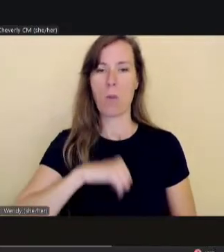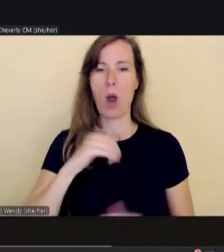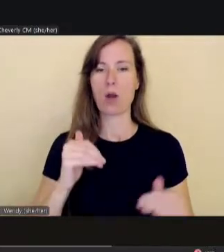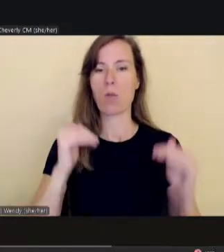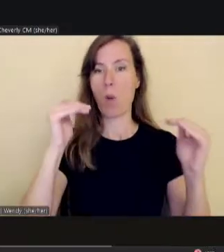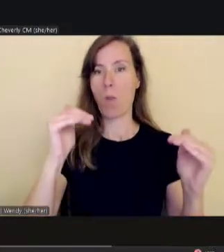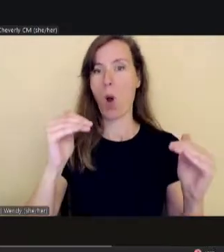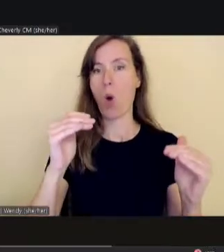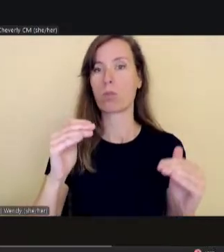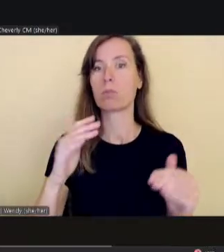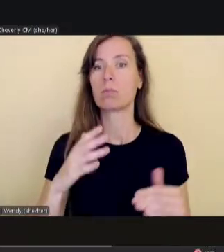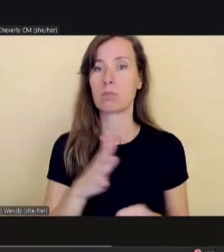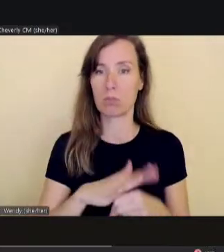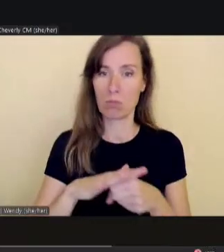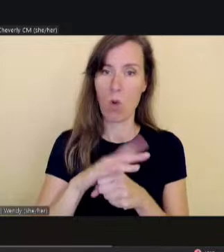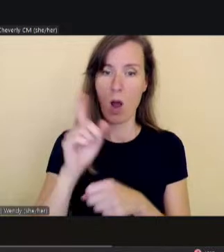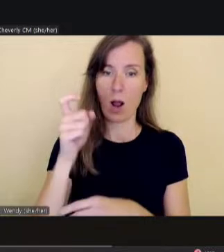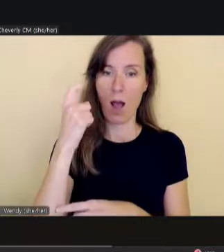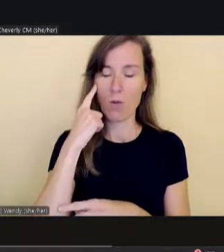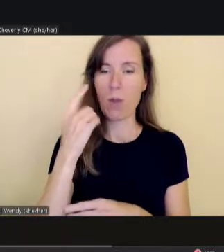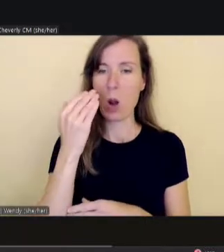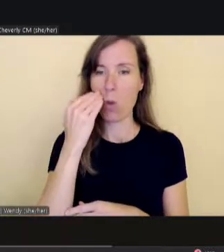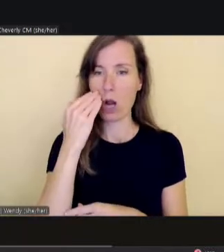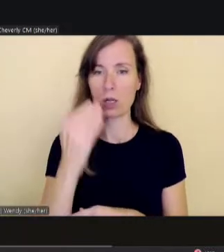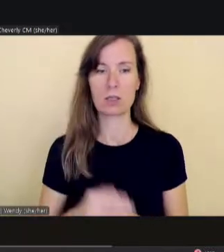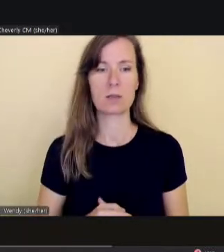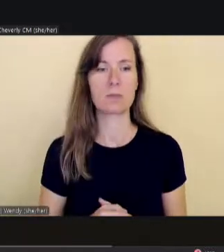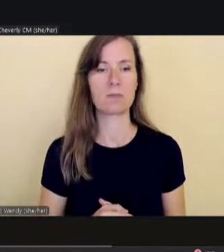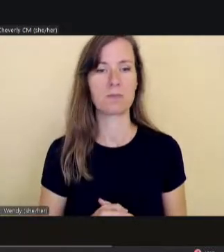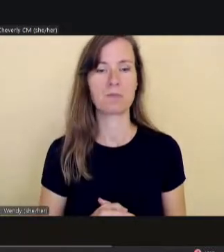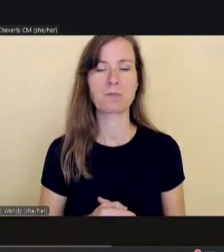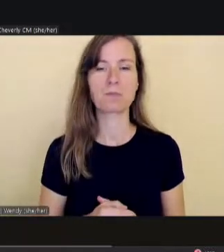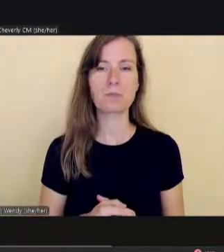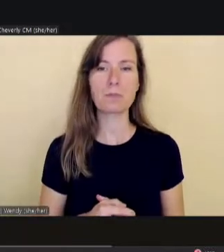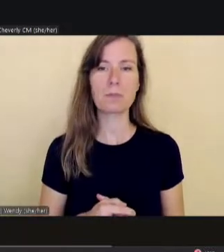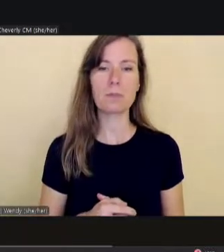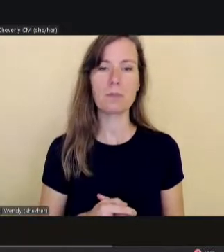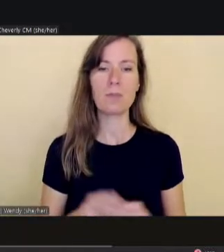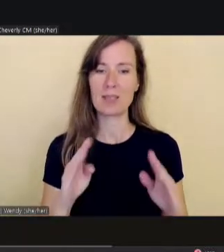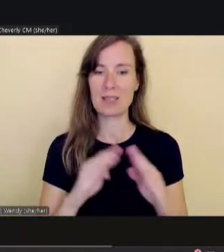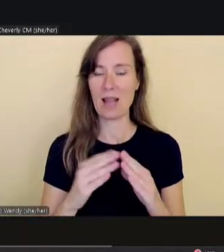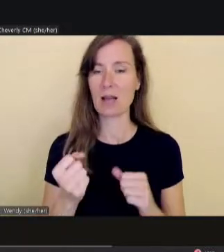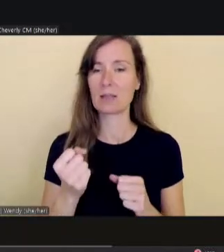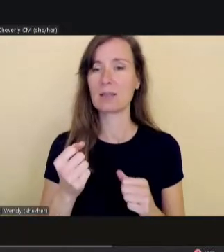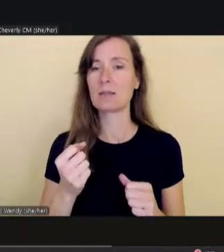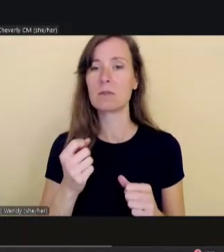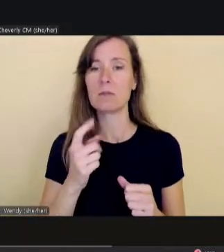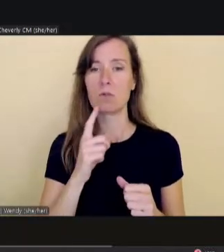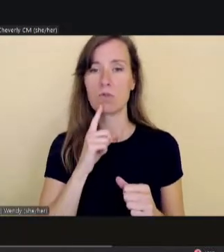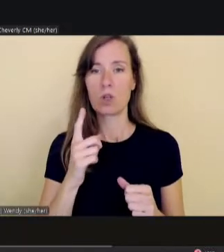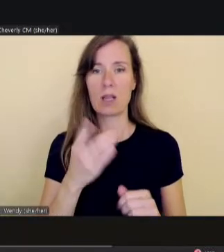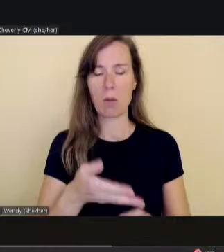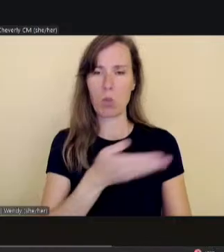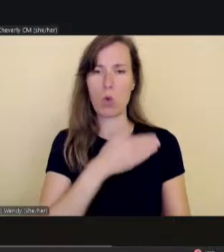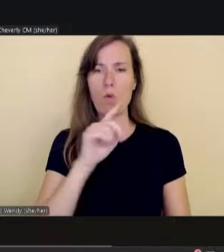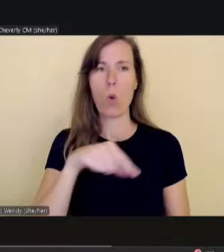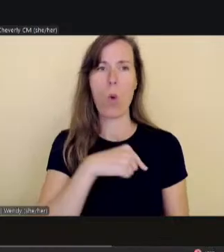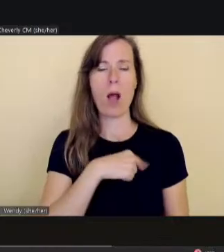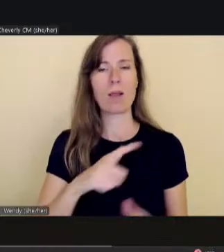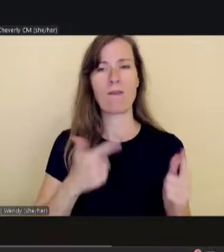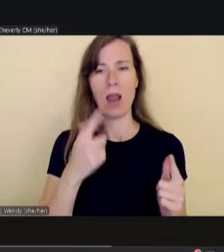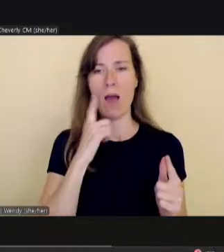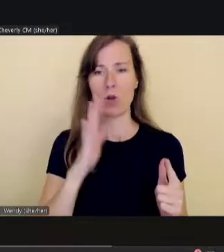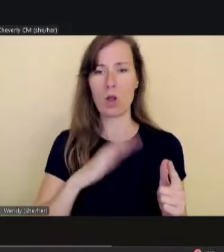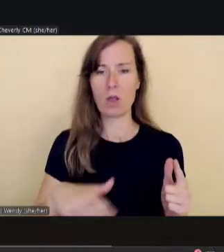And whereas municipalities have enhanced the quality of life for their respective residents, maintaining natural and historic sites